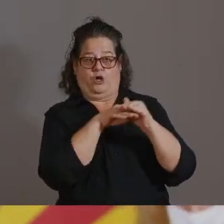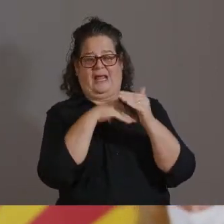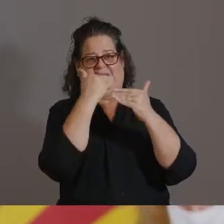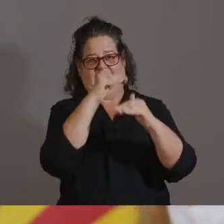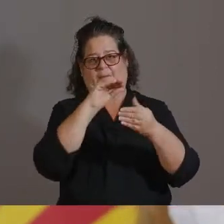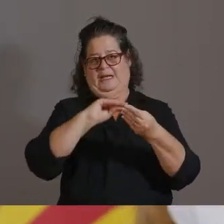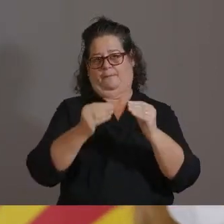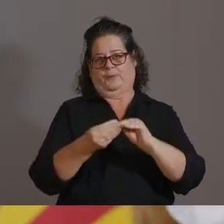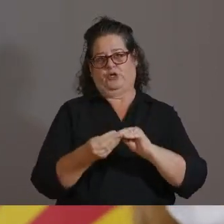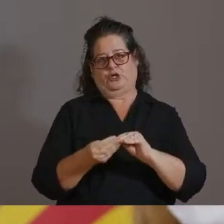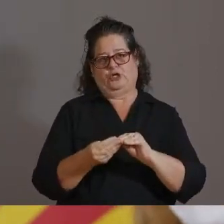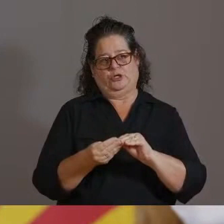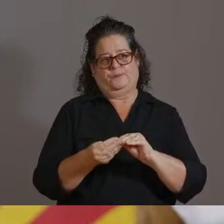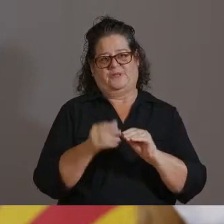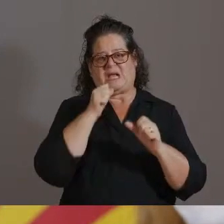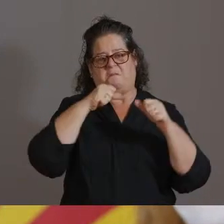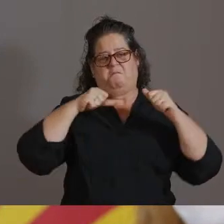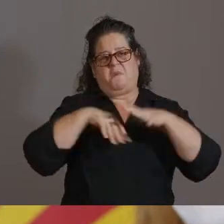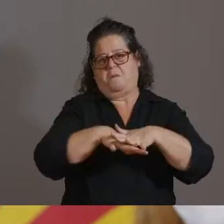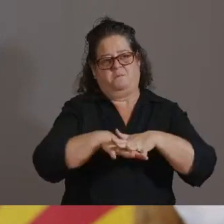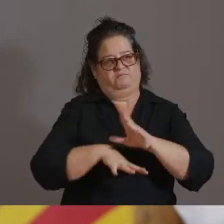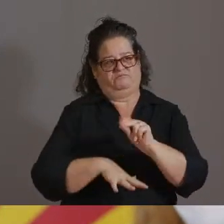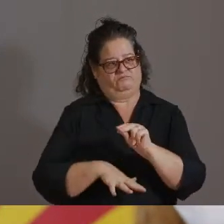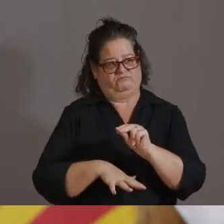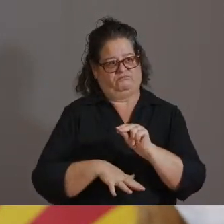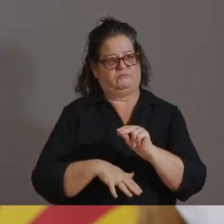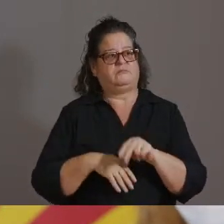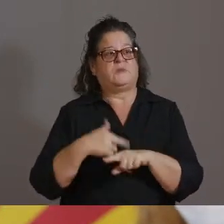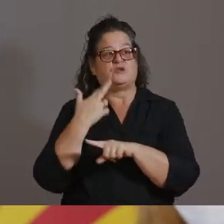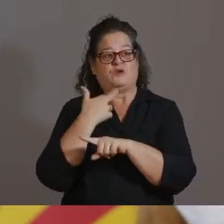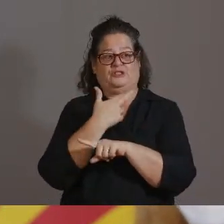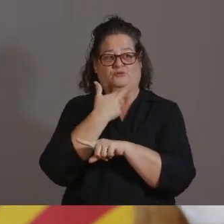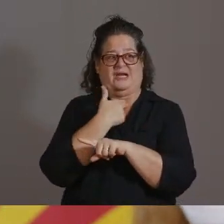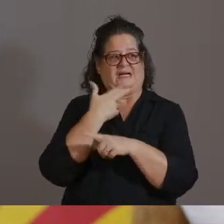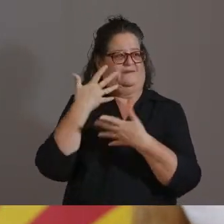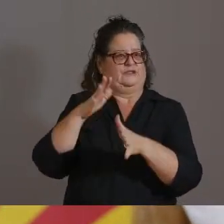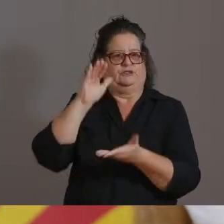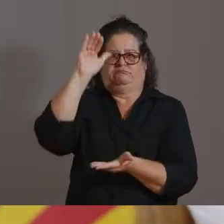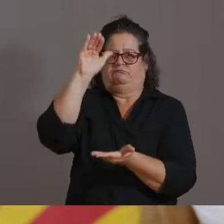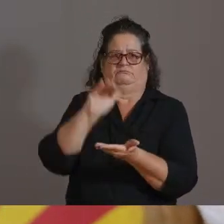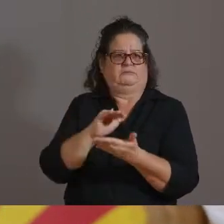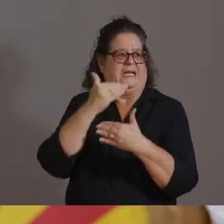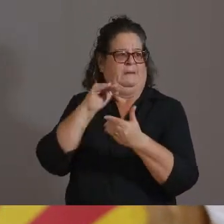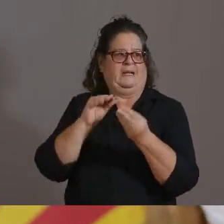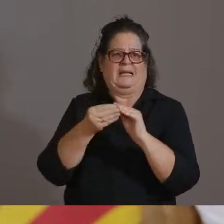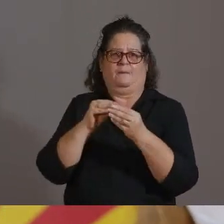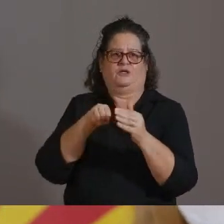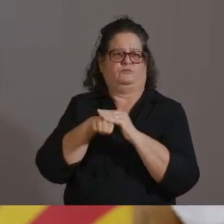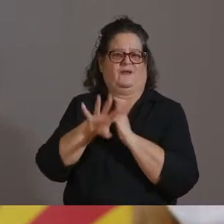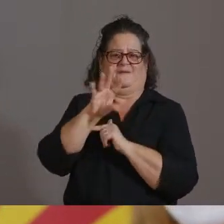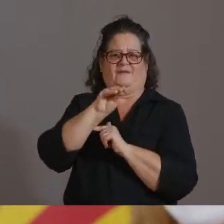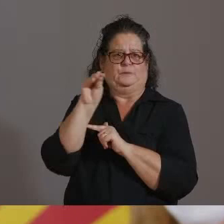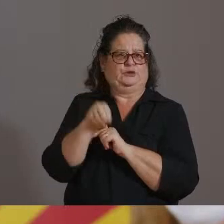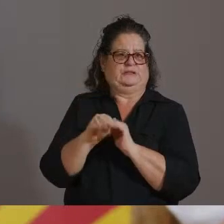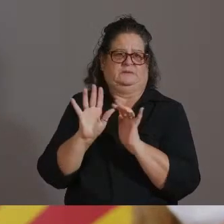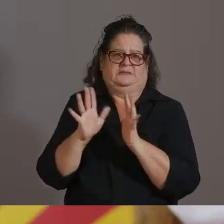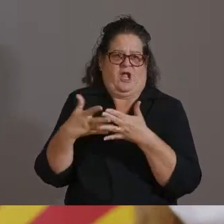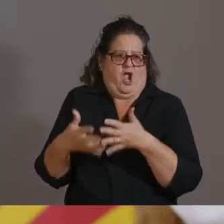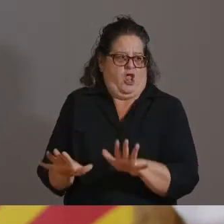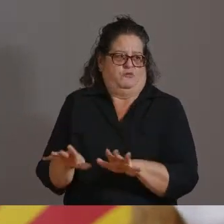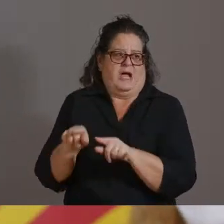capacity inside our dine-in restaurants for months now, and we've had these